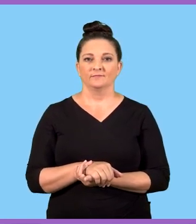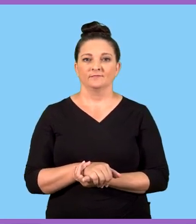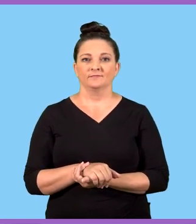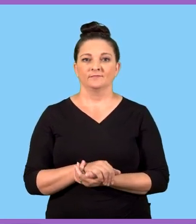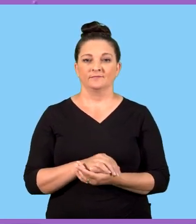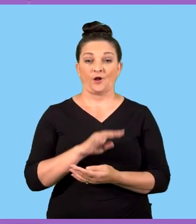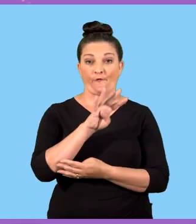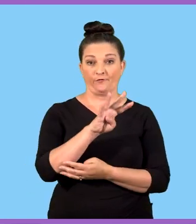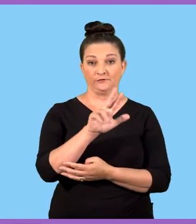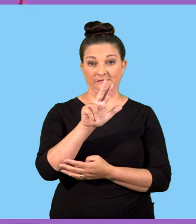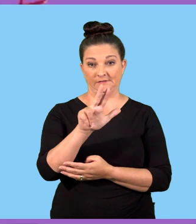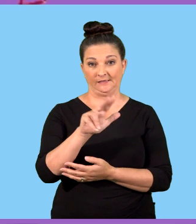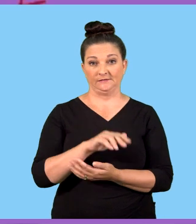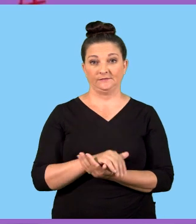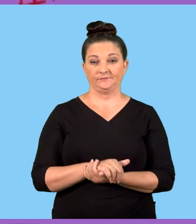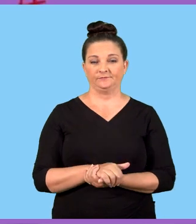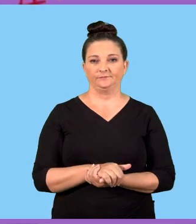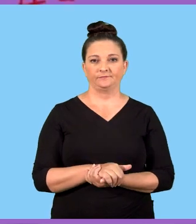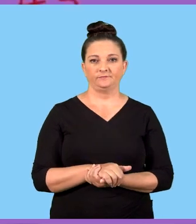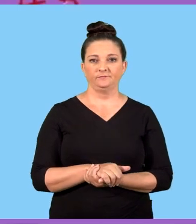is the 48